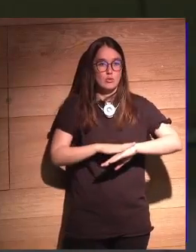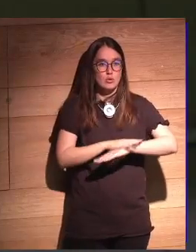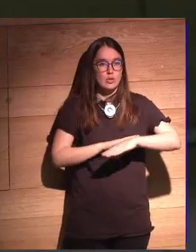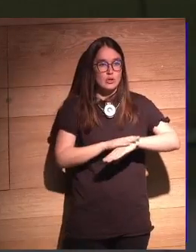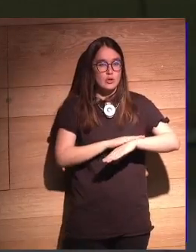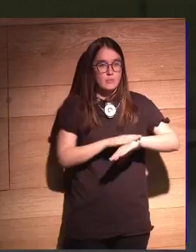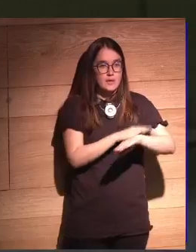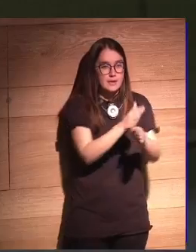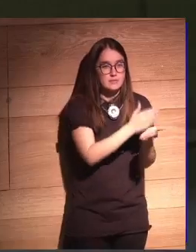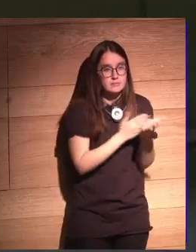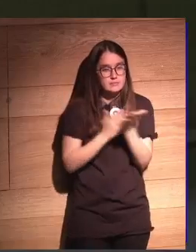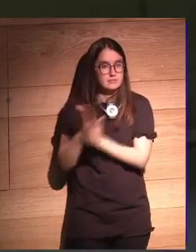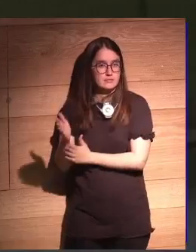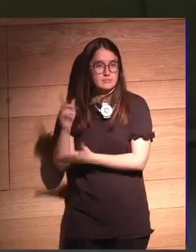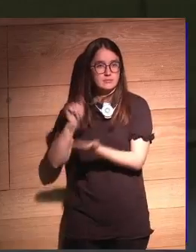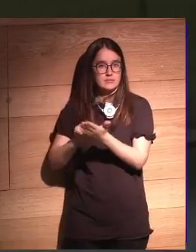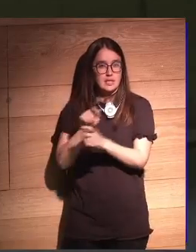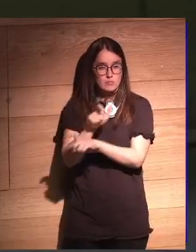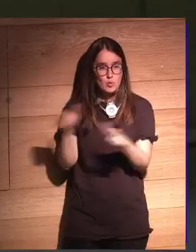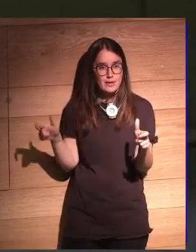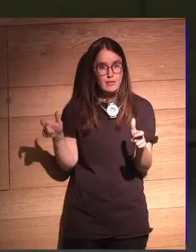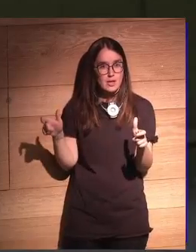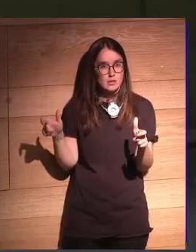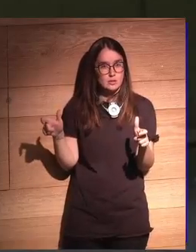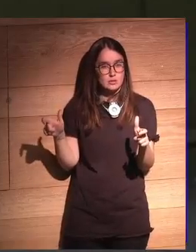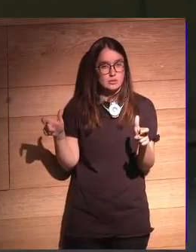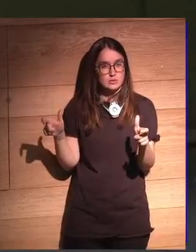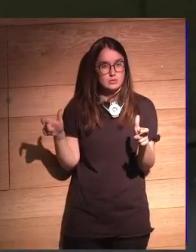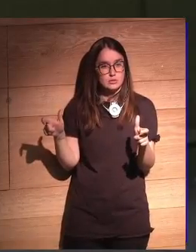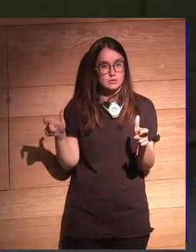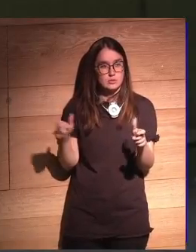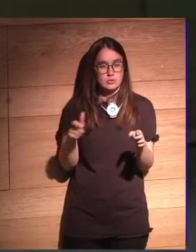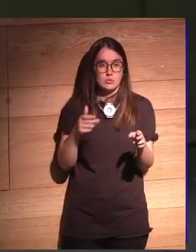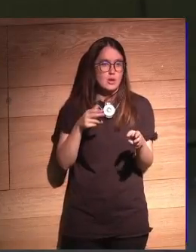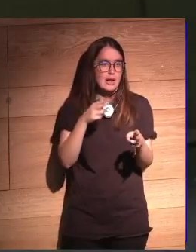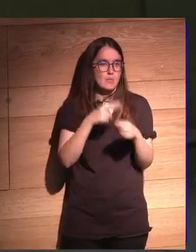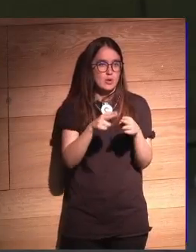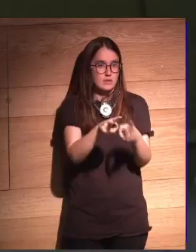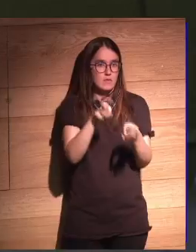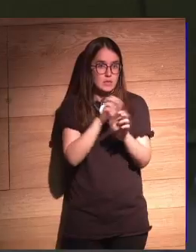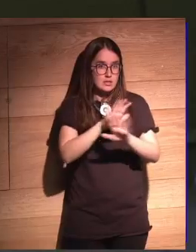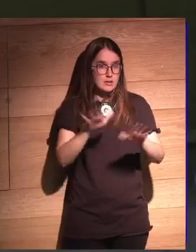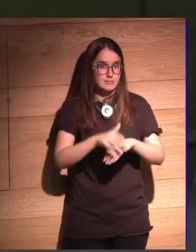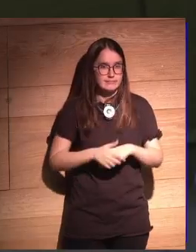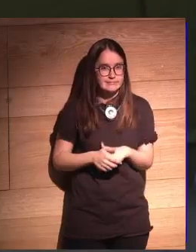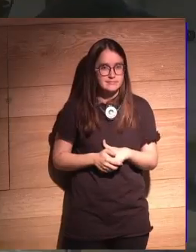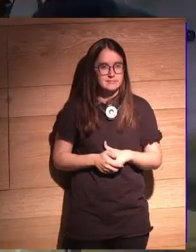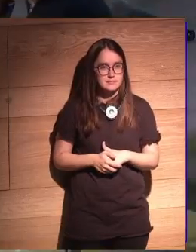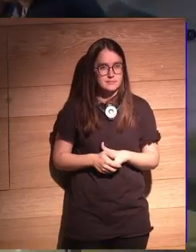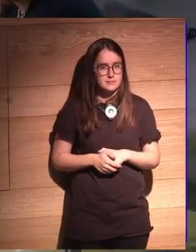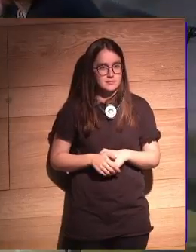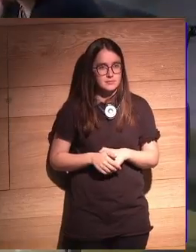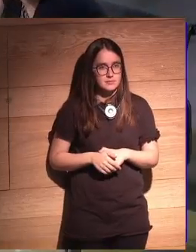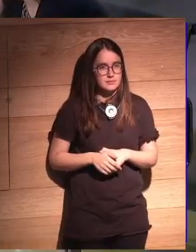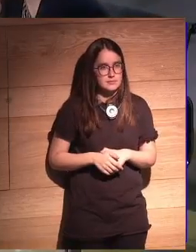ideas coming from the state that have redirected the population from one side to the other, it's one of the things has been